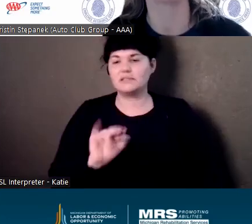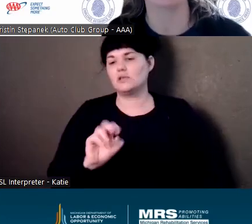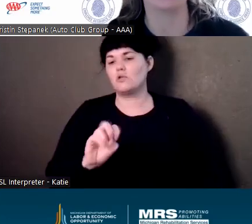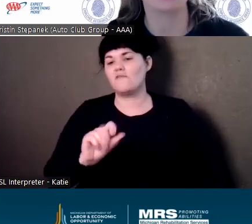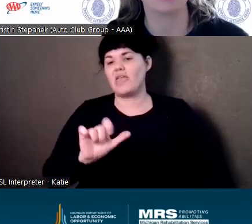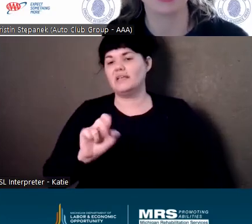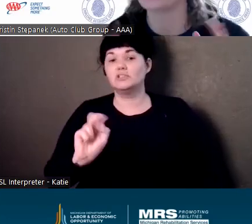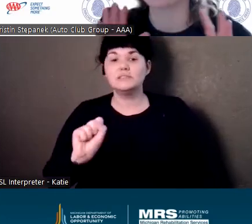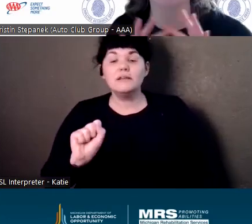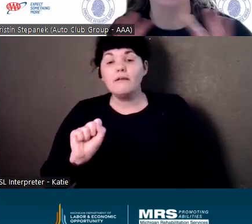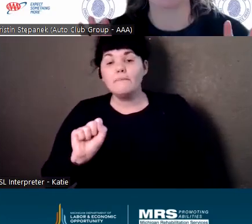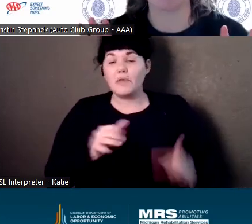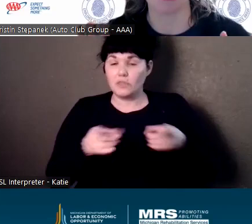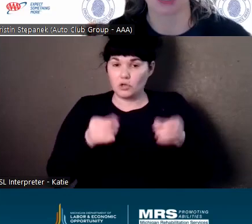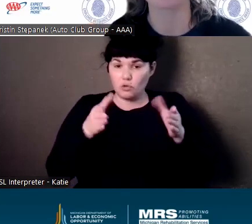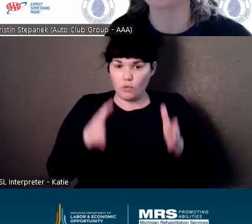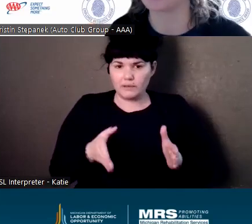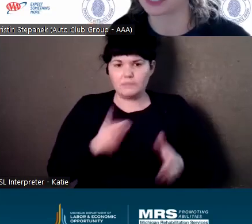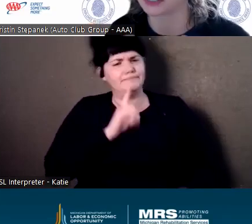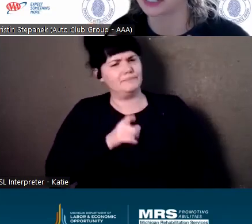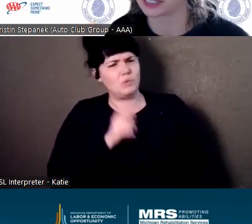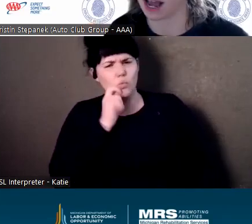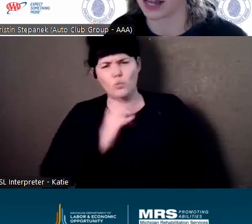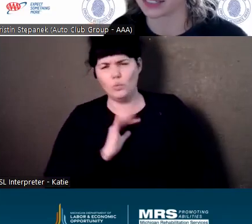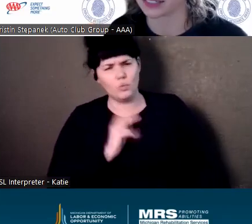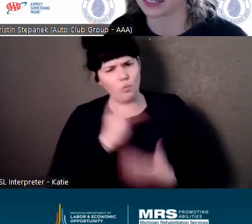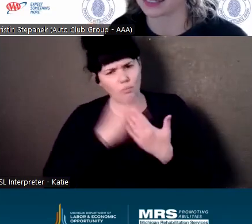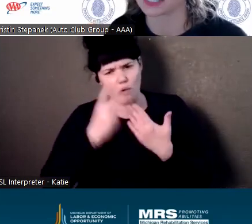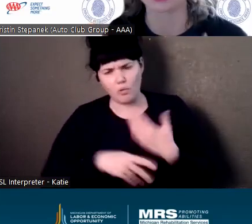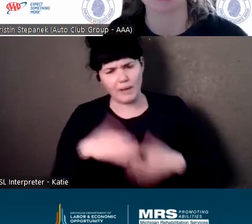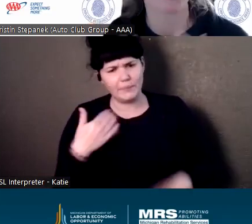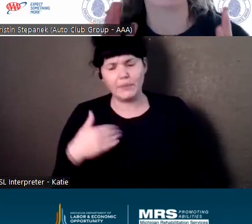the director, it's a really cool program. So the director does not